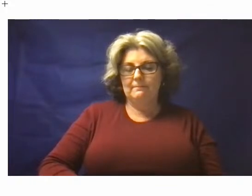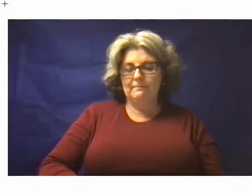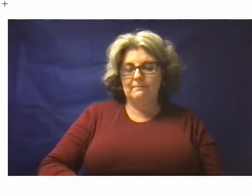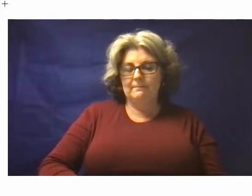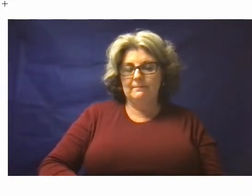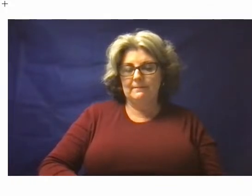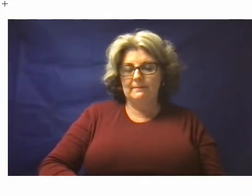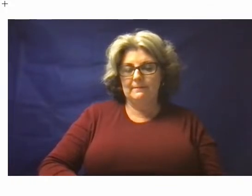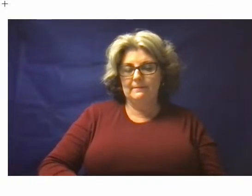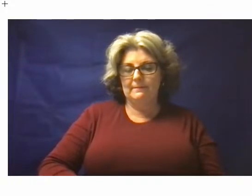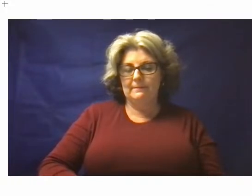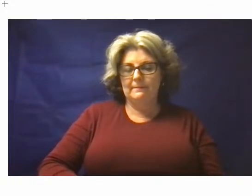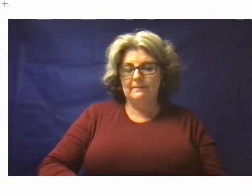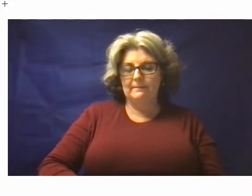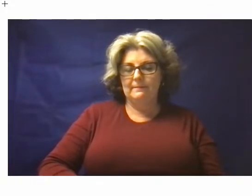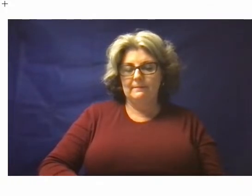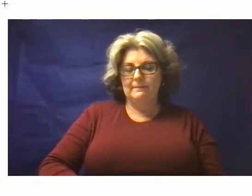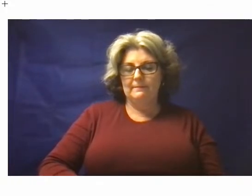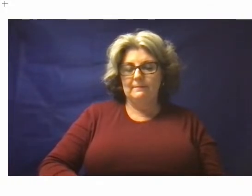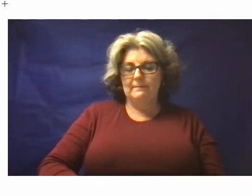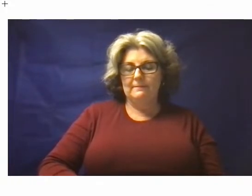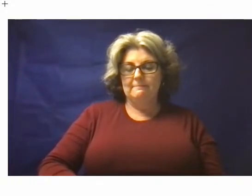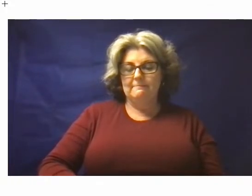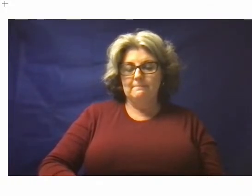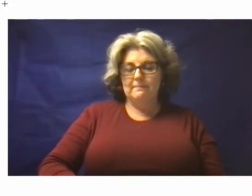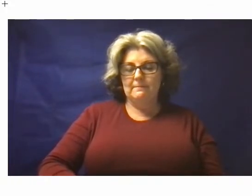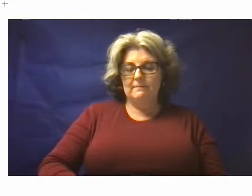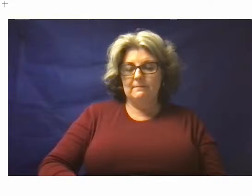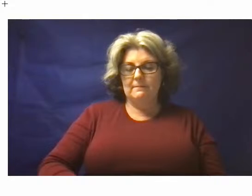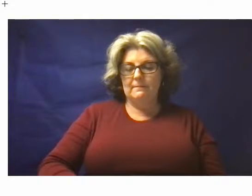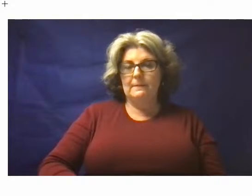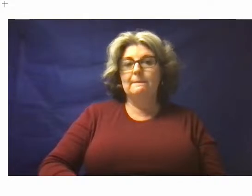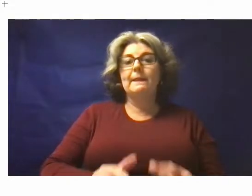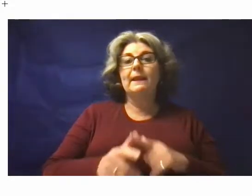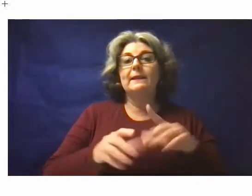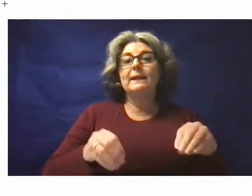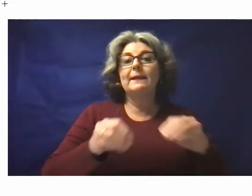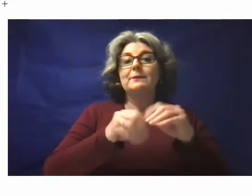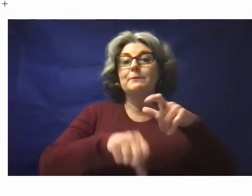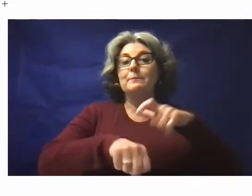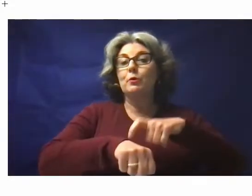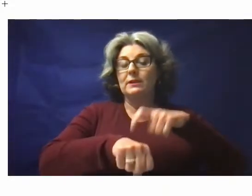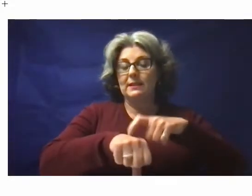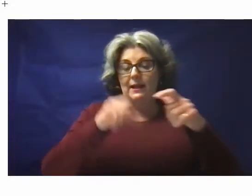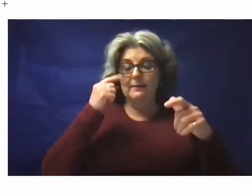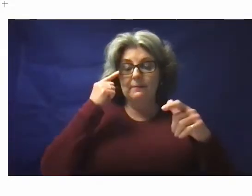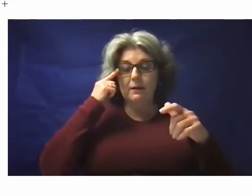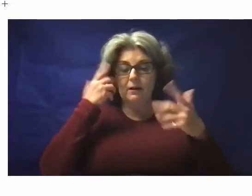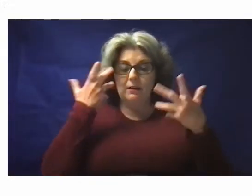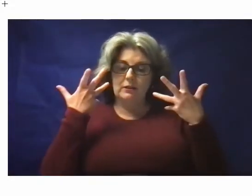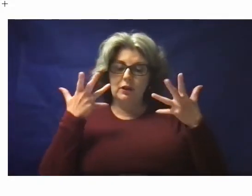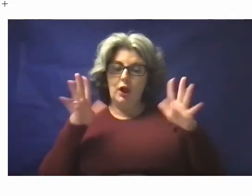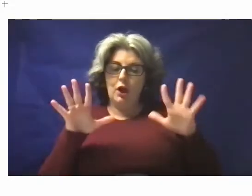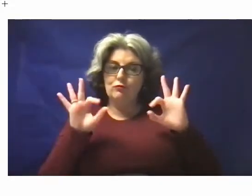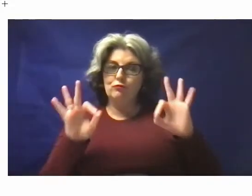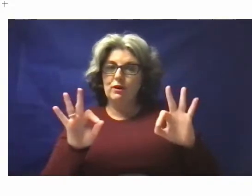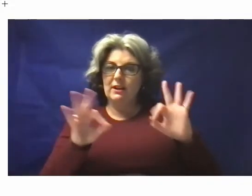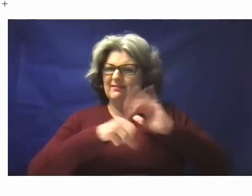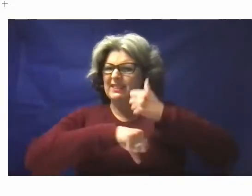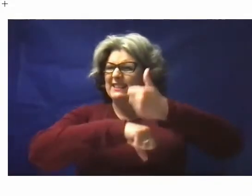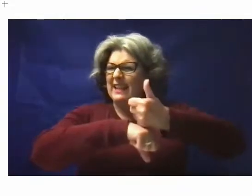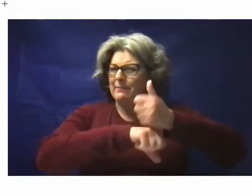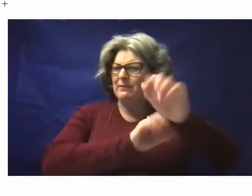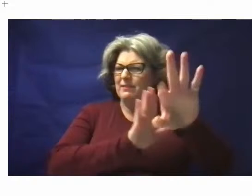processes in place to be able to provide you with these accommodations, but they do take even more time on top of the already established selection